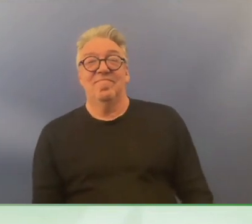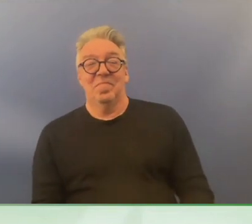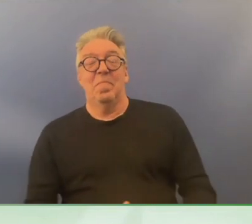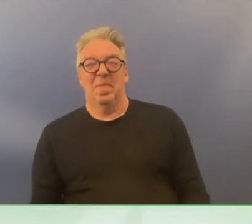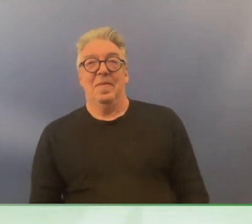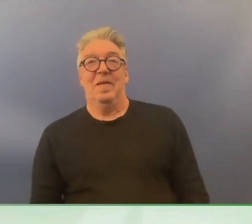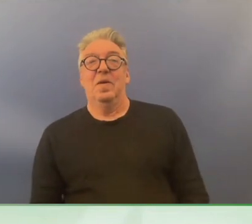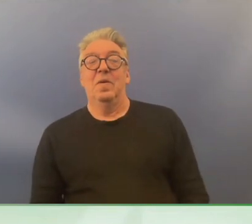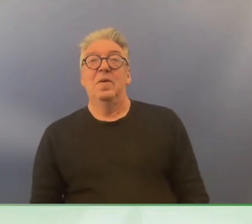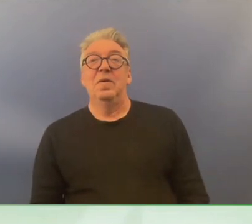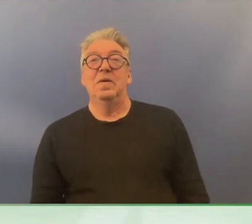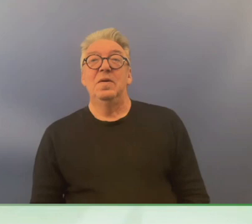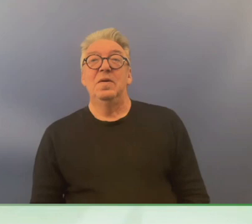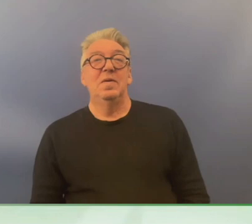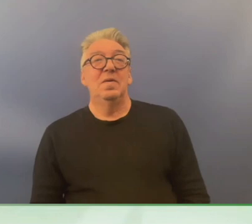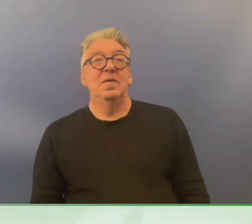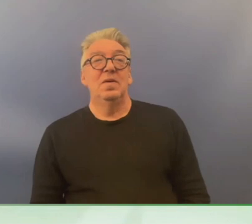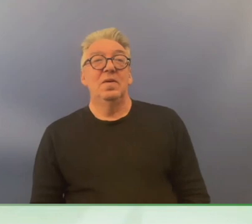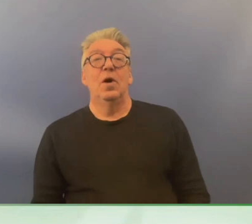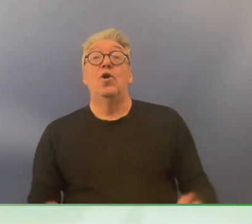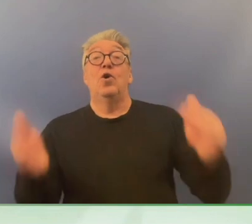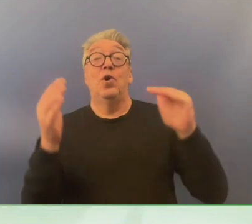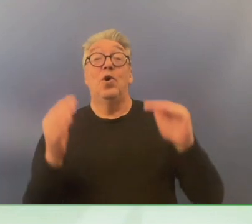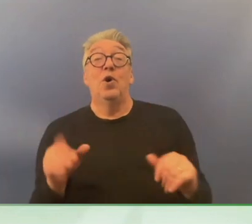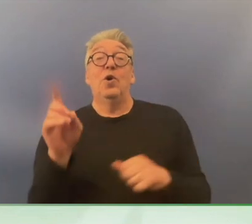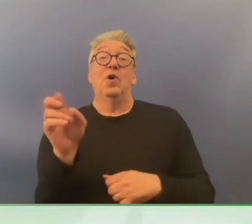And we'll pass it to Dr. Joseph.